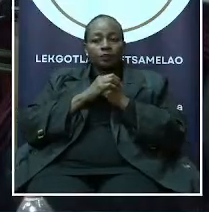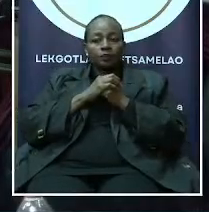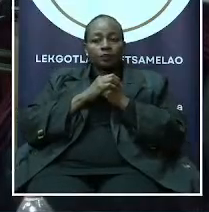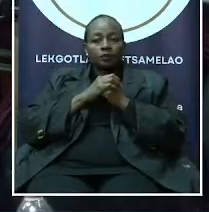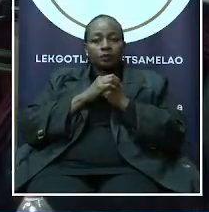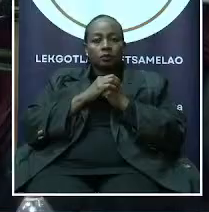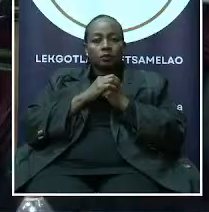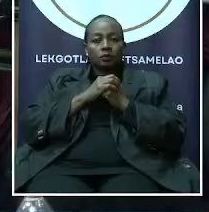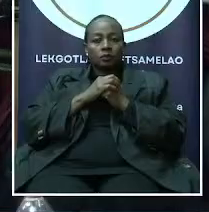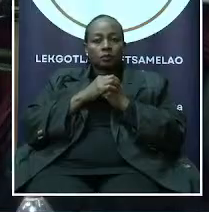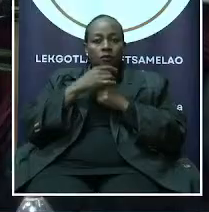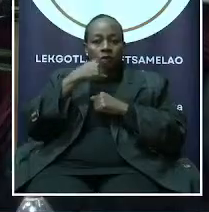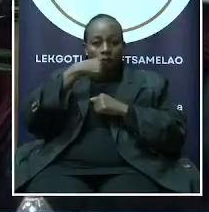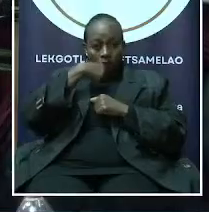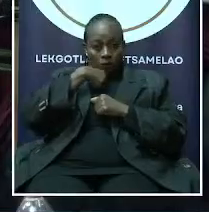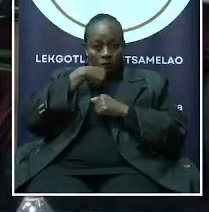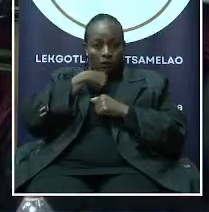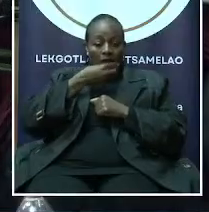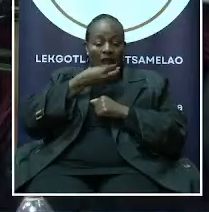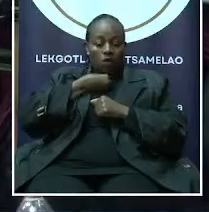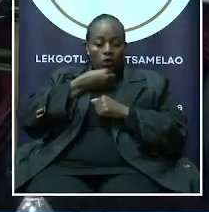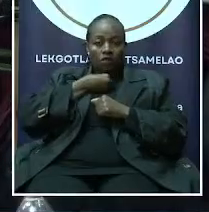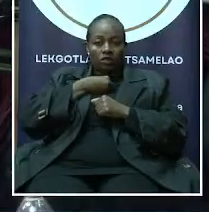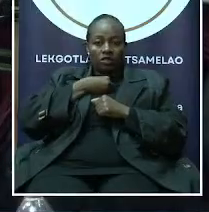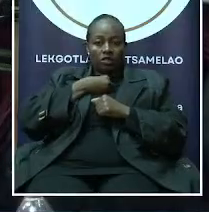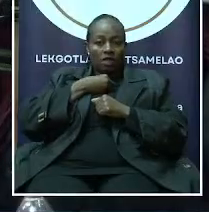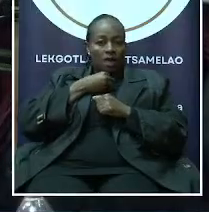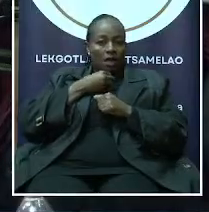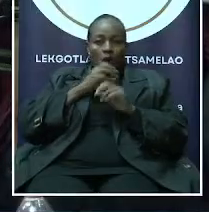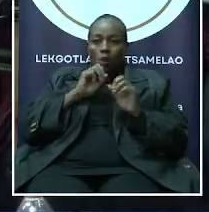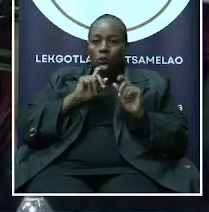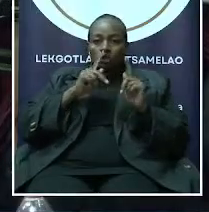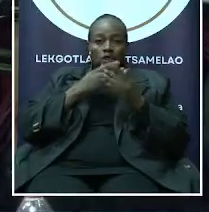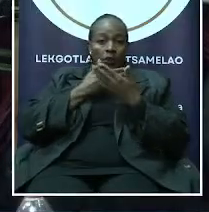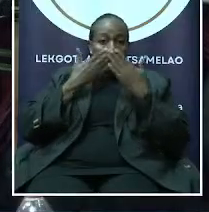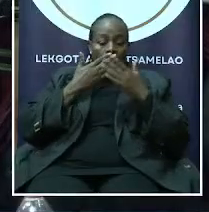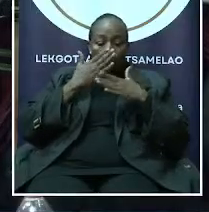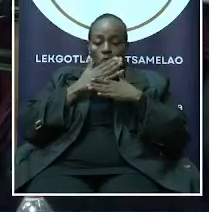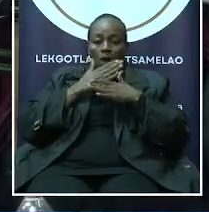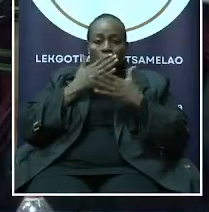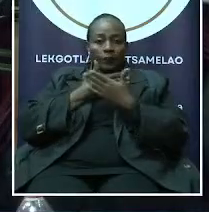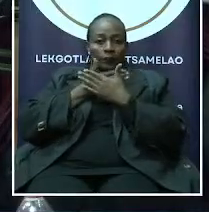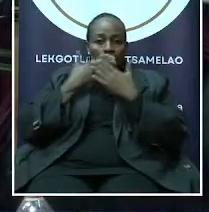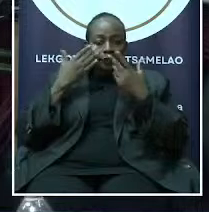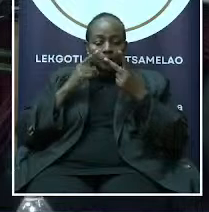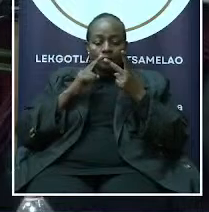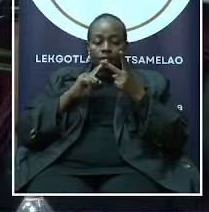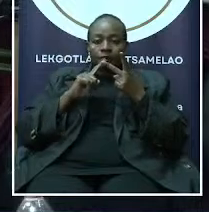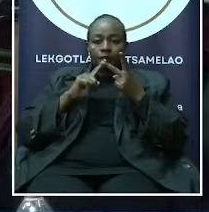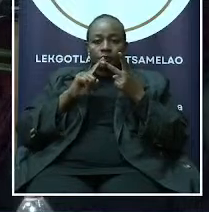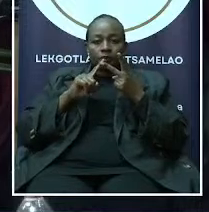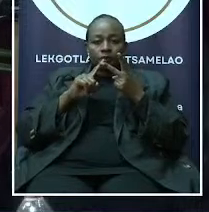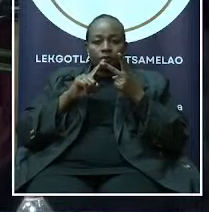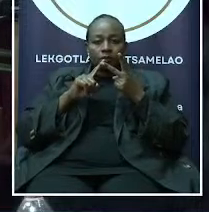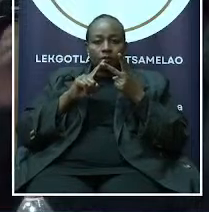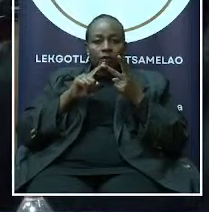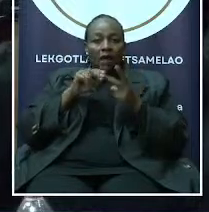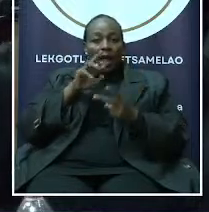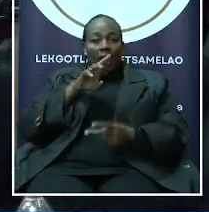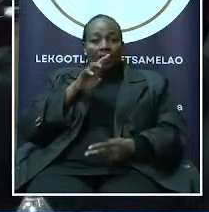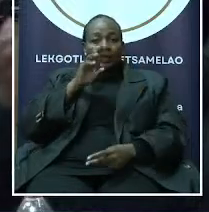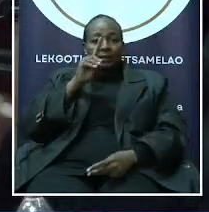I'm a very disadvantaged youth. I'm unemployed. I'm living in an